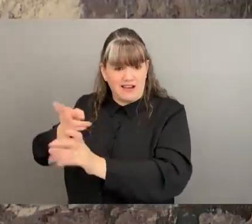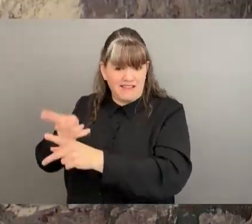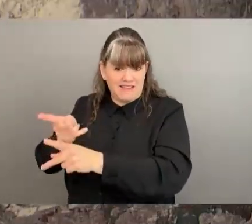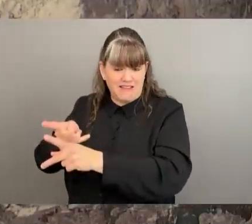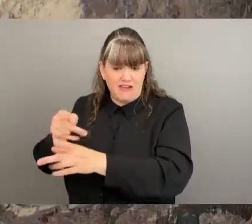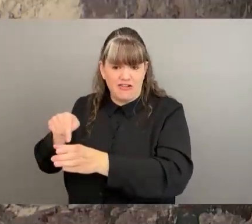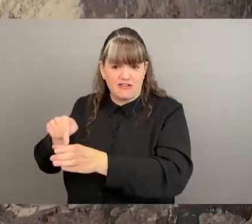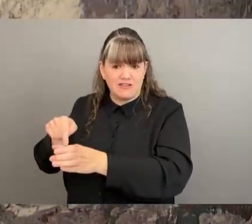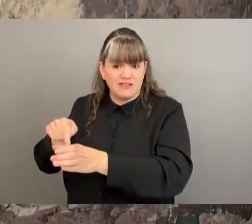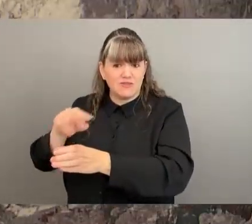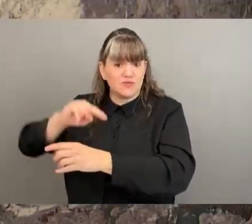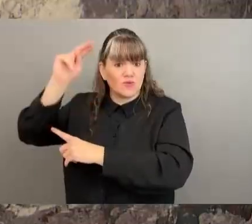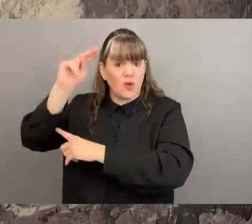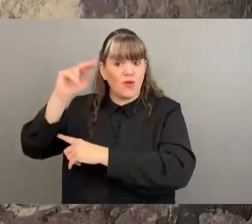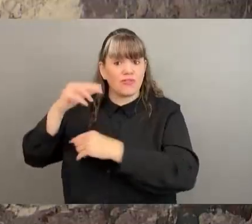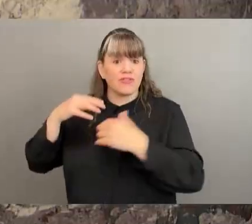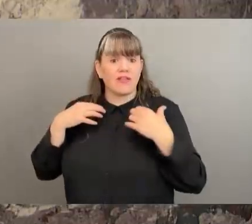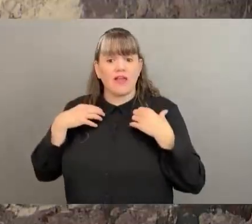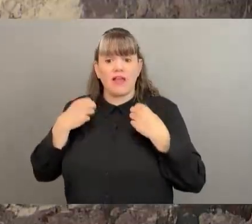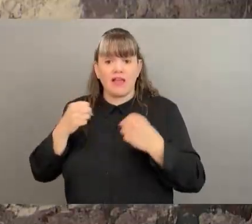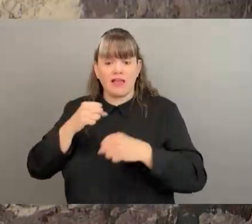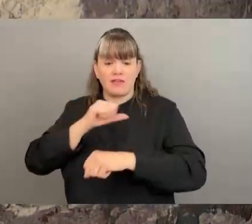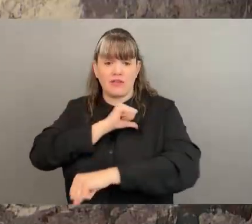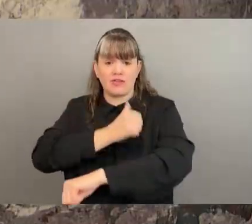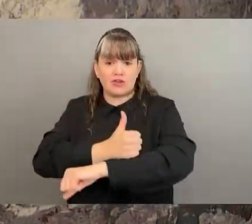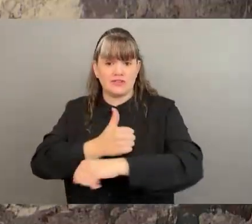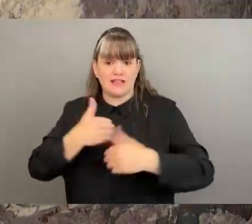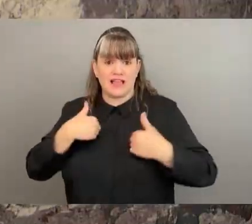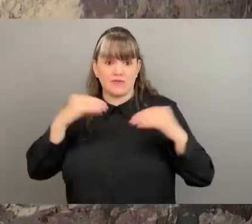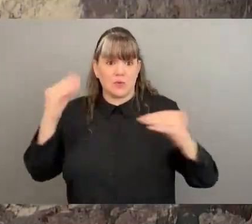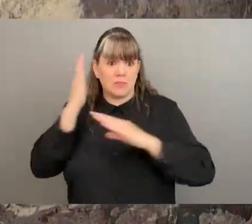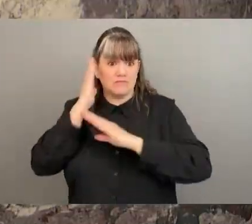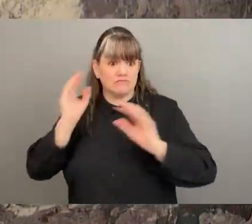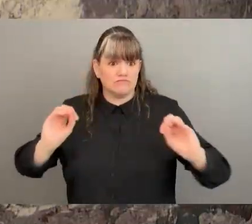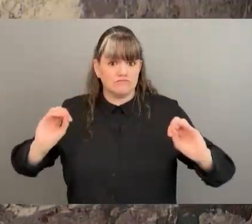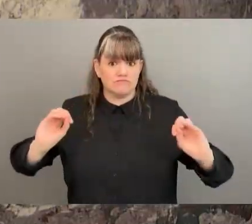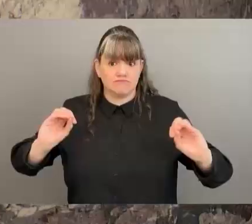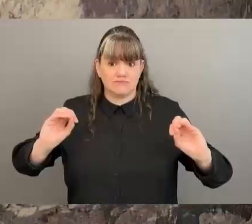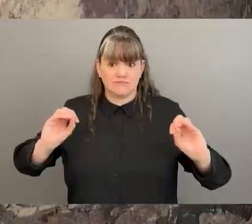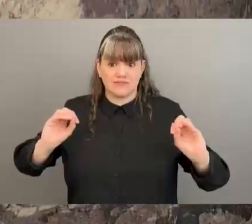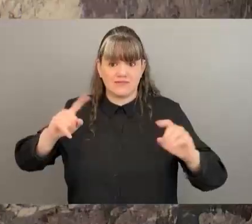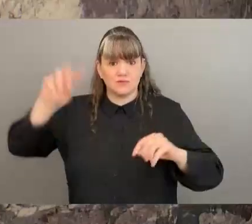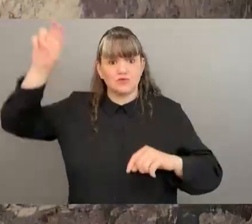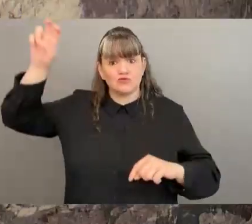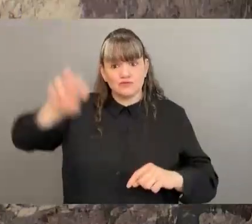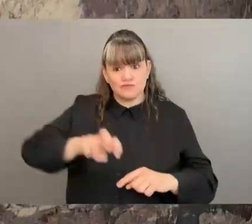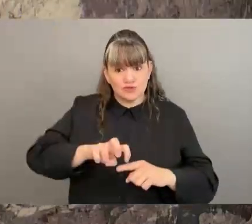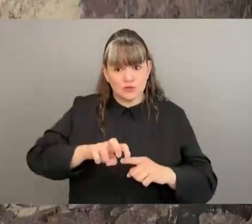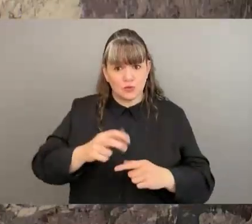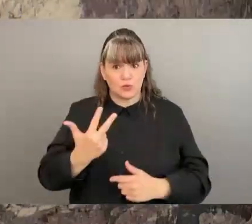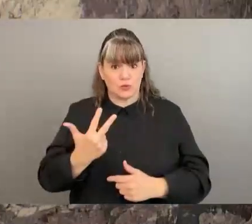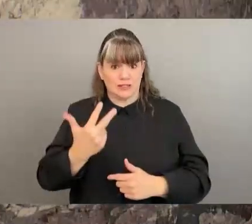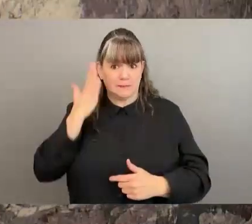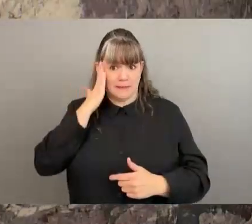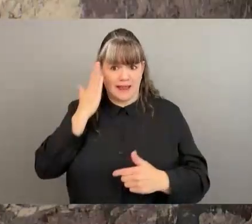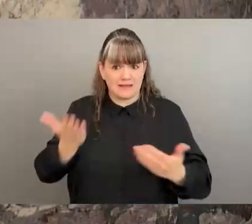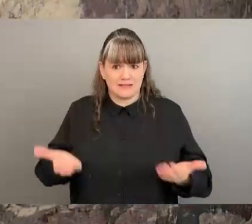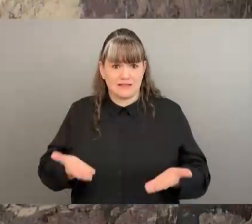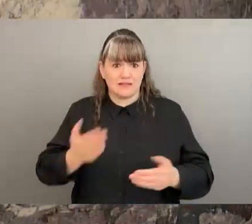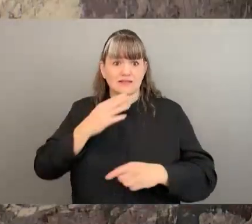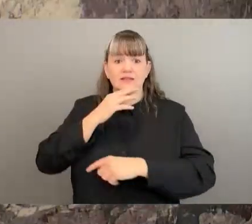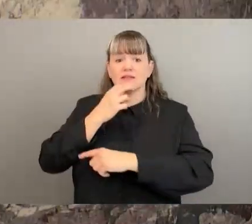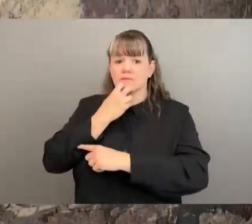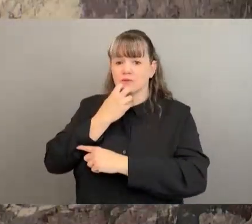be transported to one of only 3 beds in Kamloops. The head of psychiatry at UHNBC has said, and I